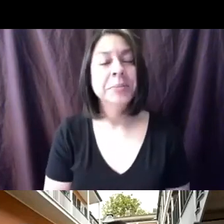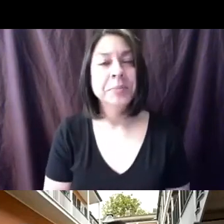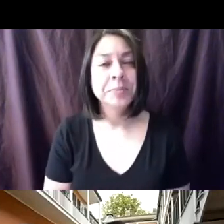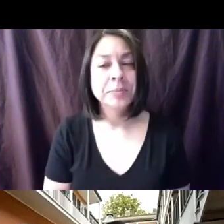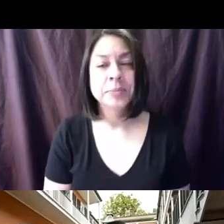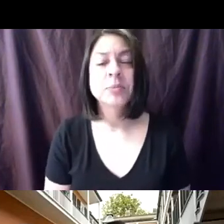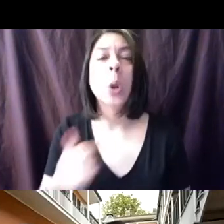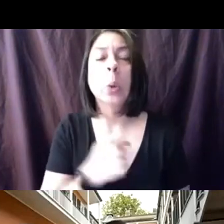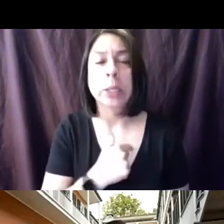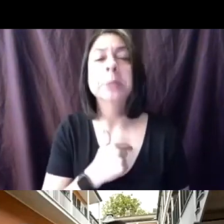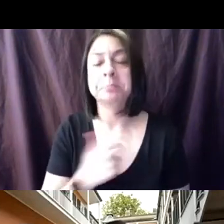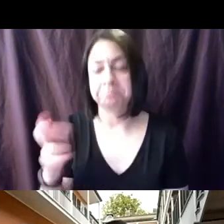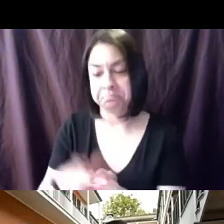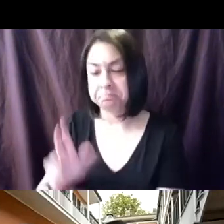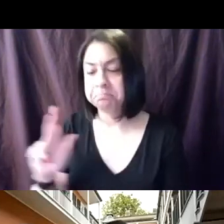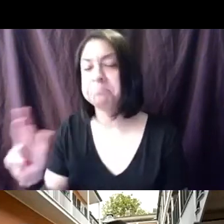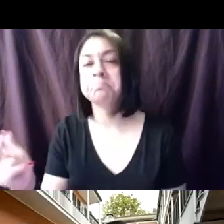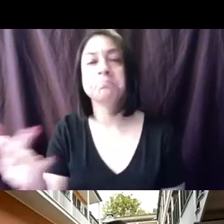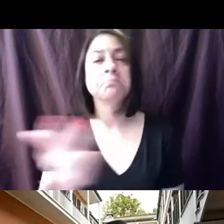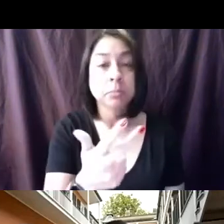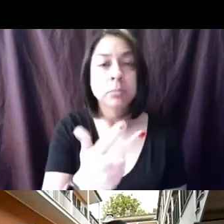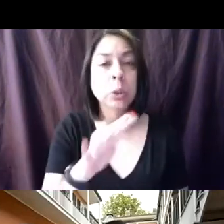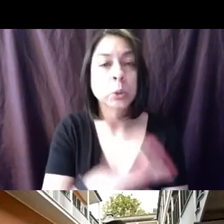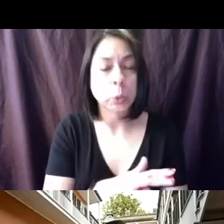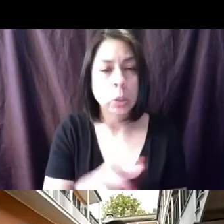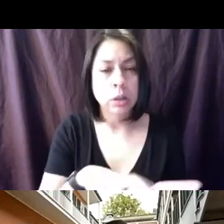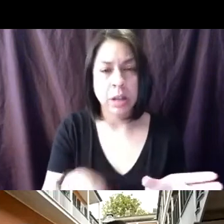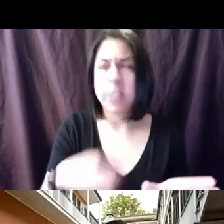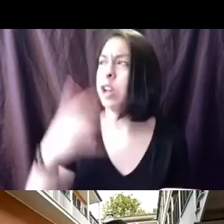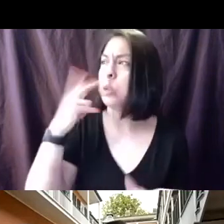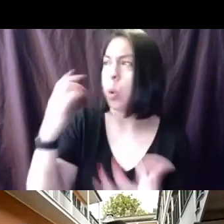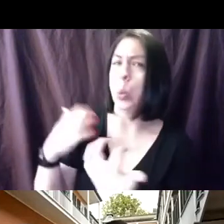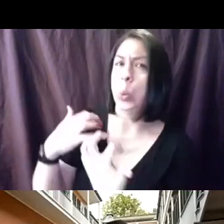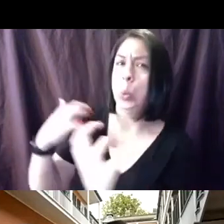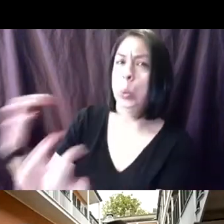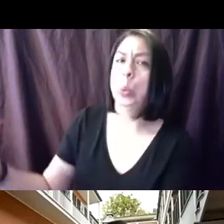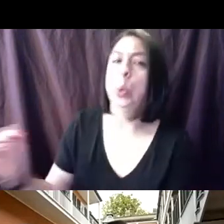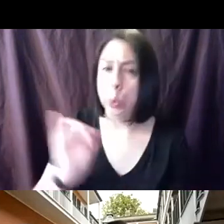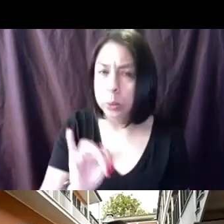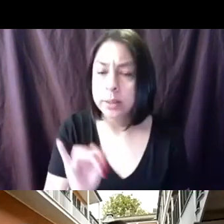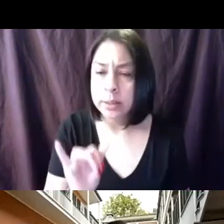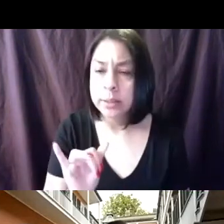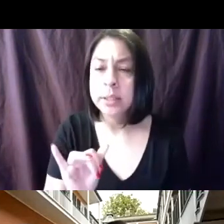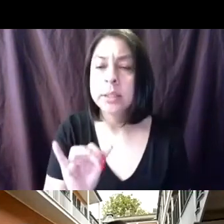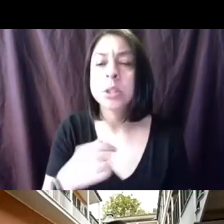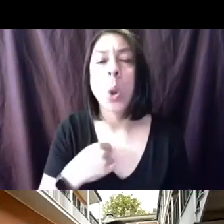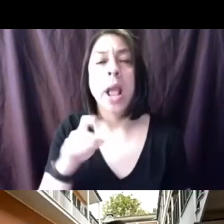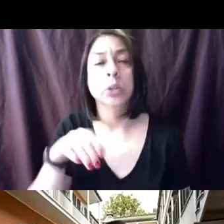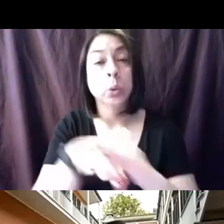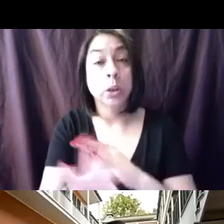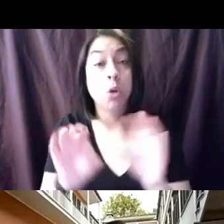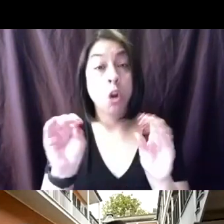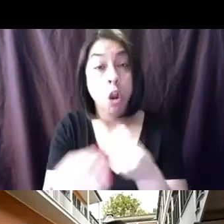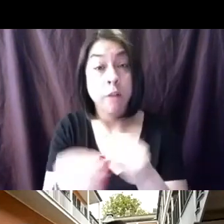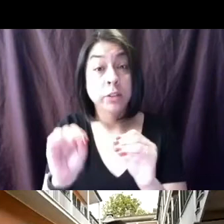we pulled up in front of the school and we got out. That's when I saw the crowd. So we had to go to the office, and the office